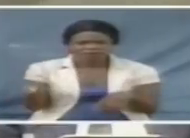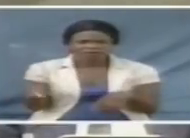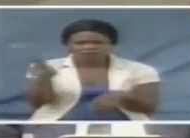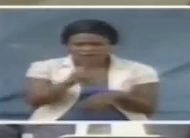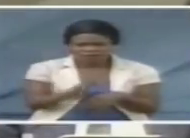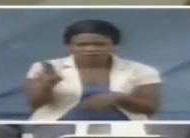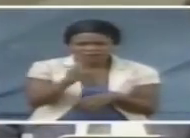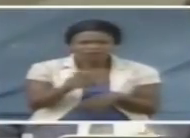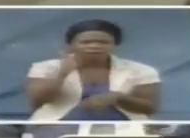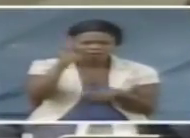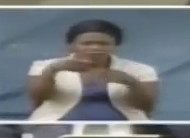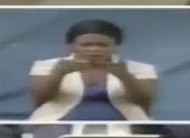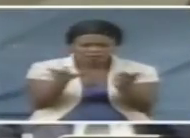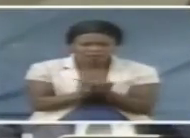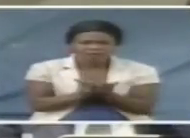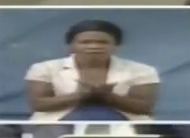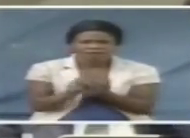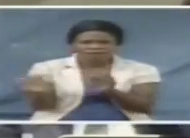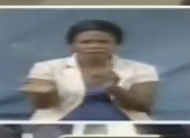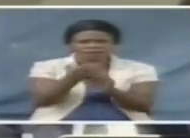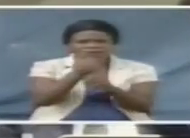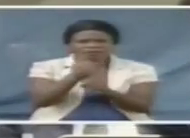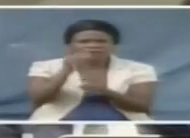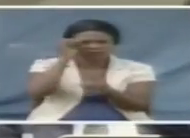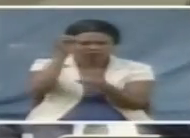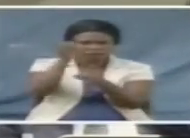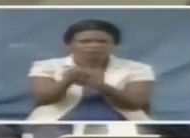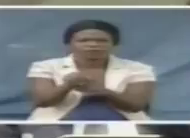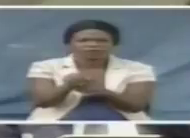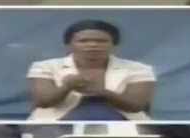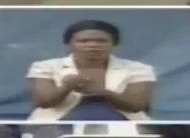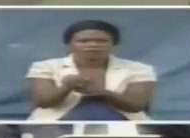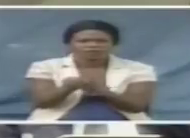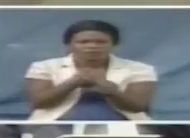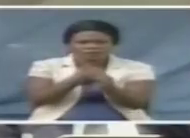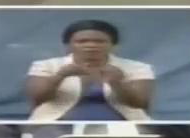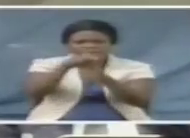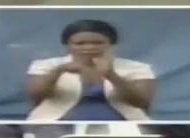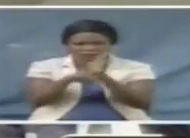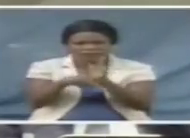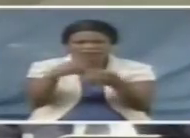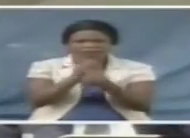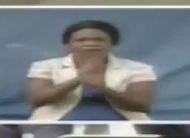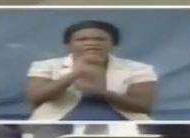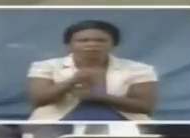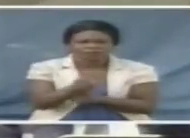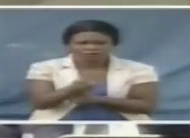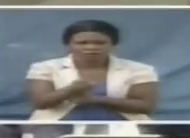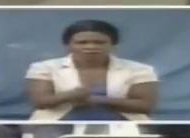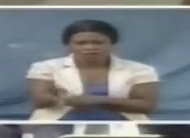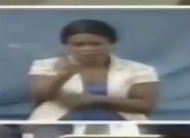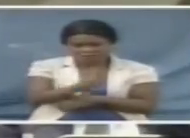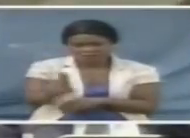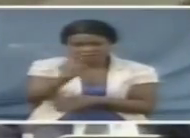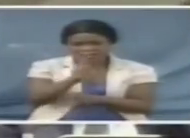enhanced domestic resource mobilization will therefore be a pillar to achieving the objective, complemented by